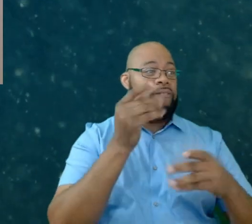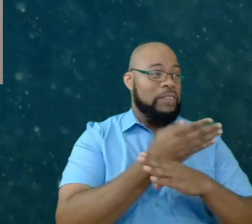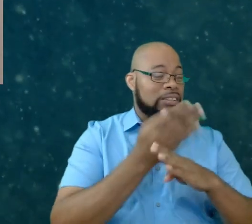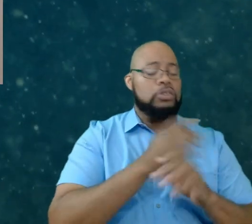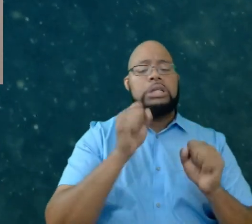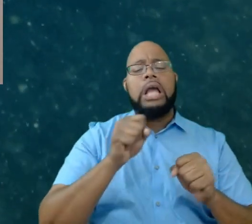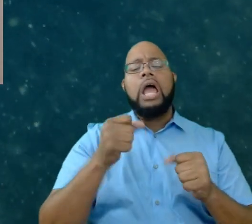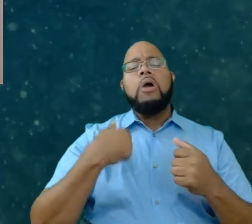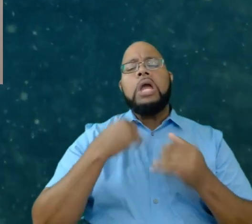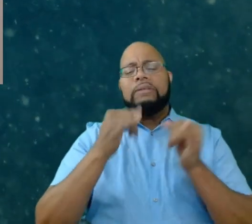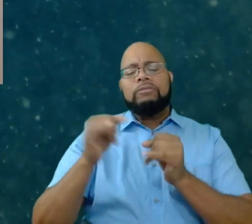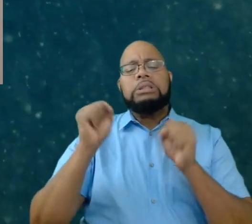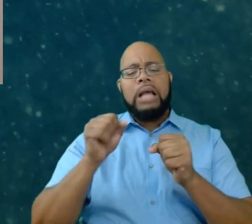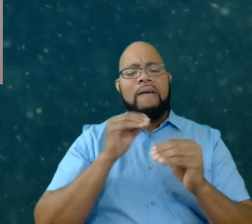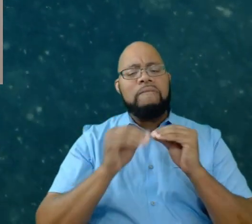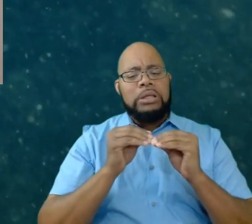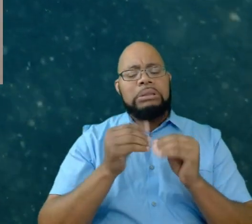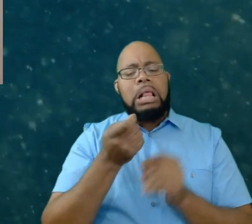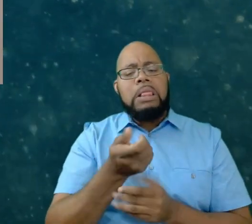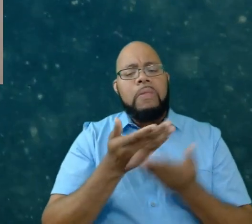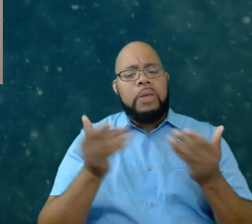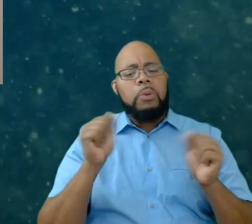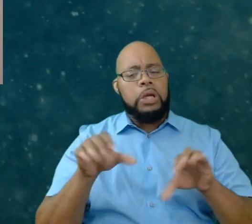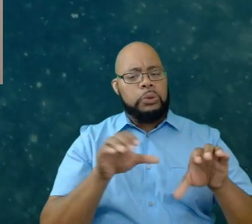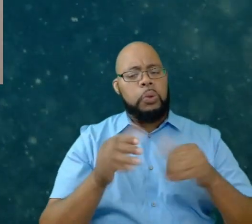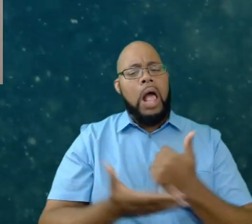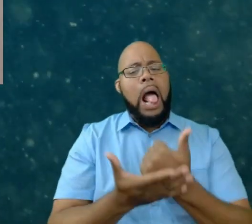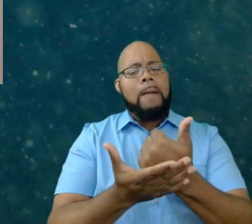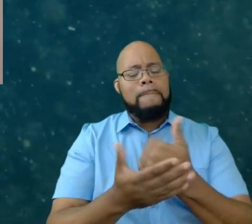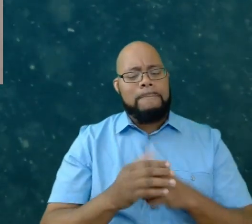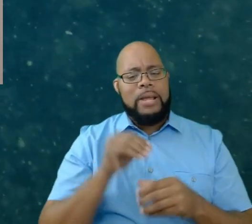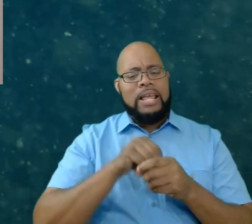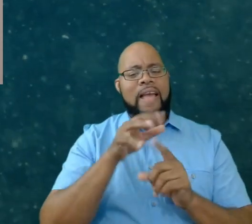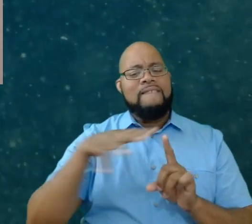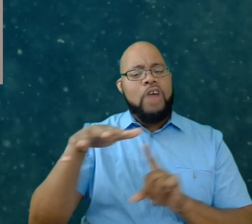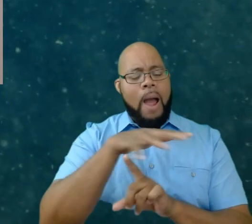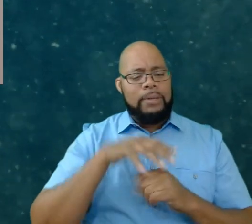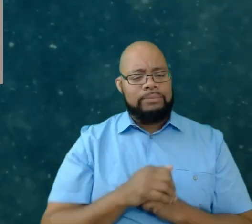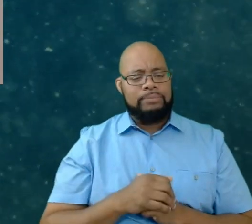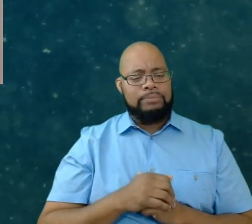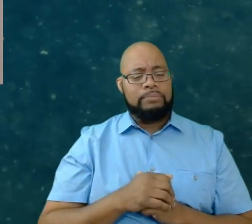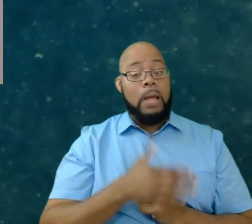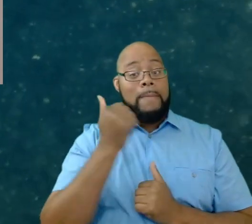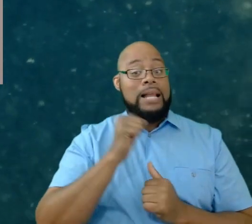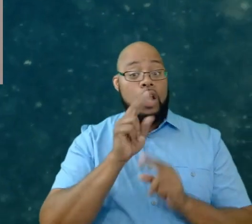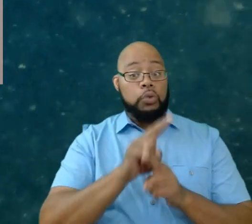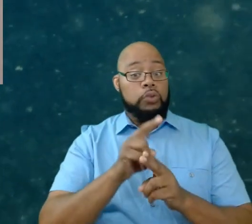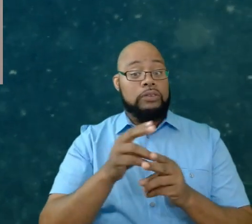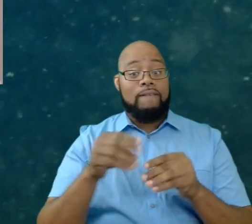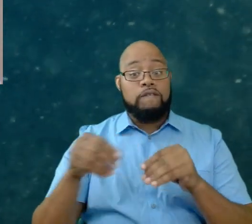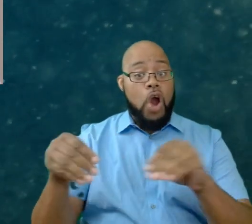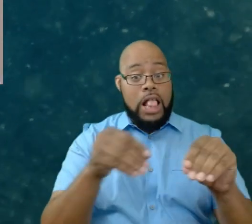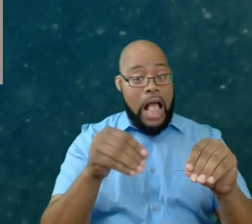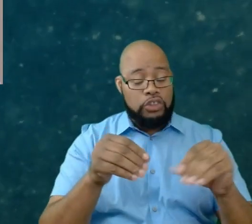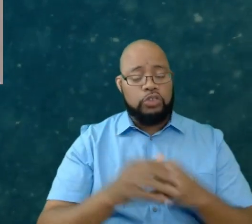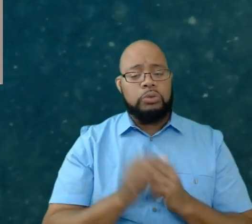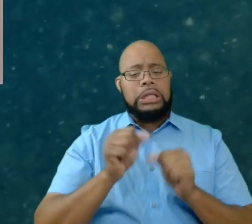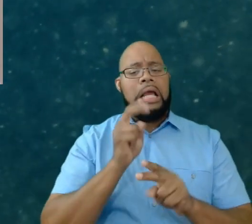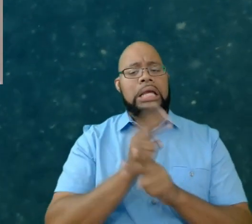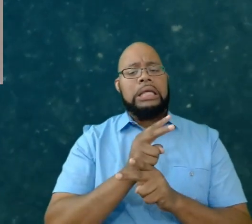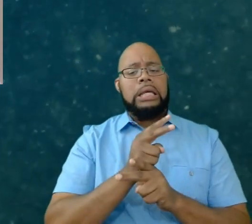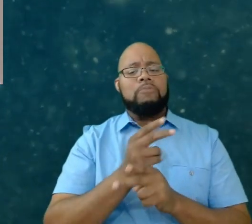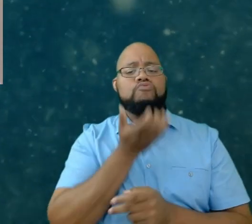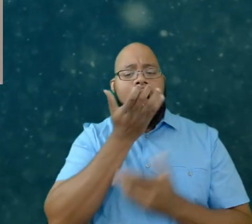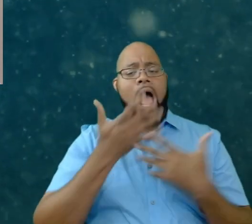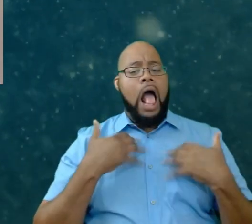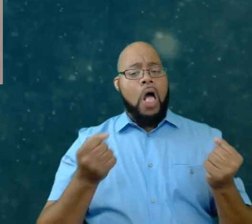also everyday things that we can individually do to prevent increasing nitrogen contamination in our environment. It's best not to use fertilizers at